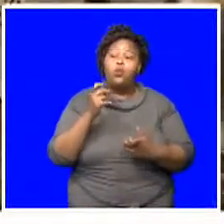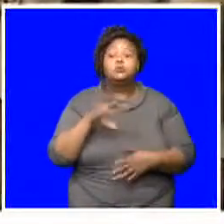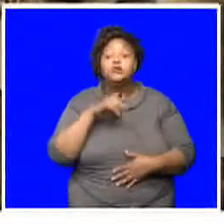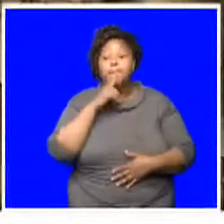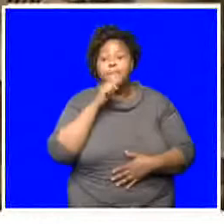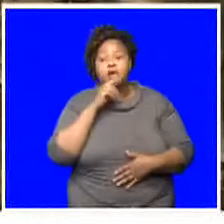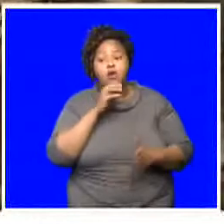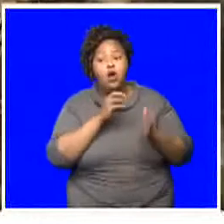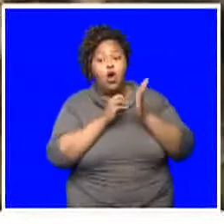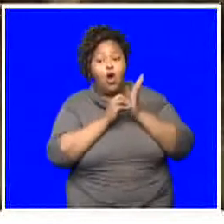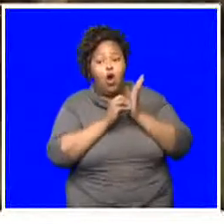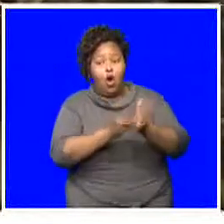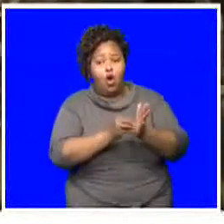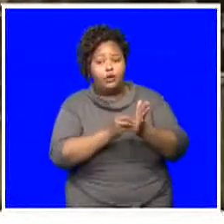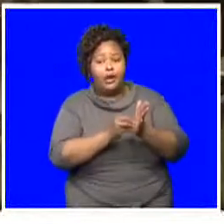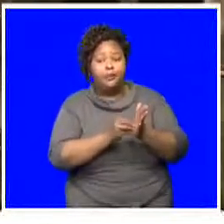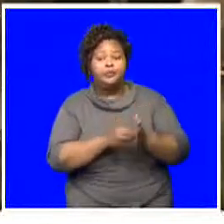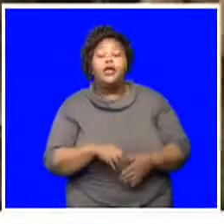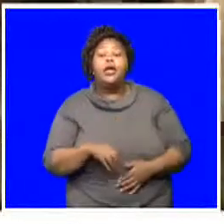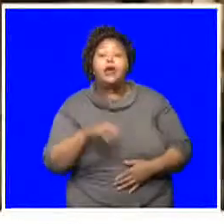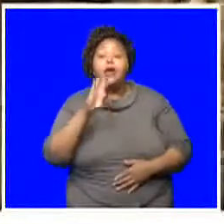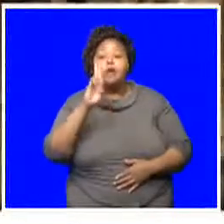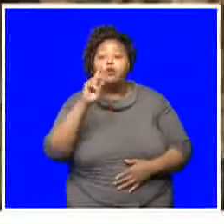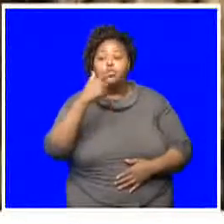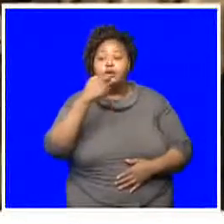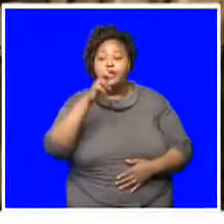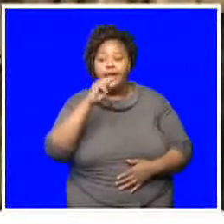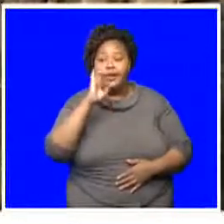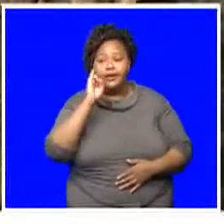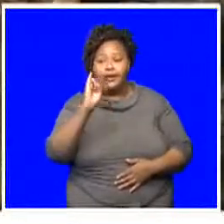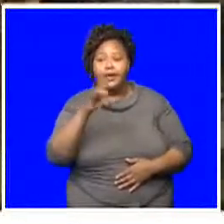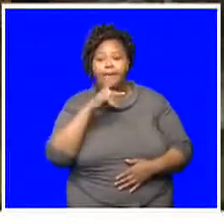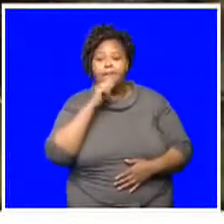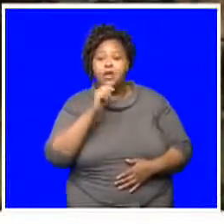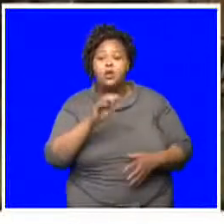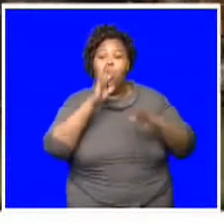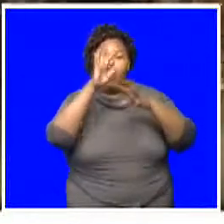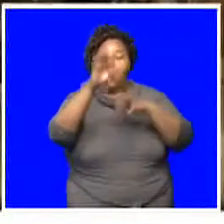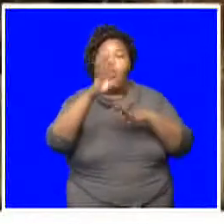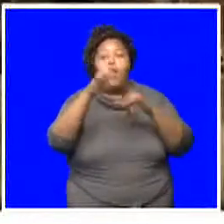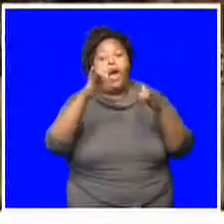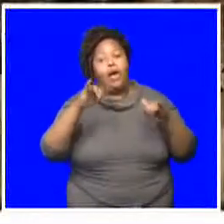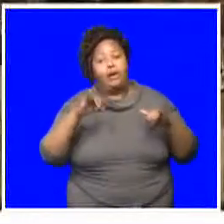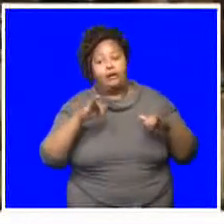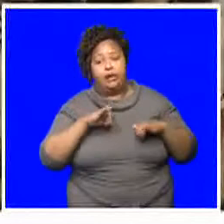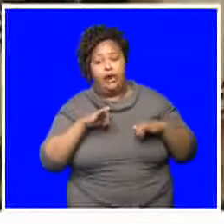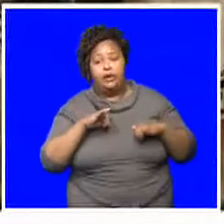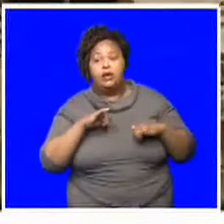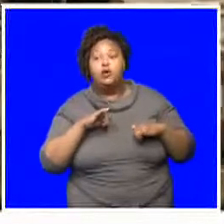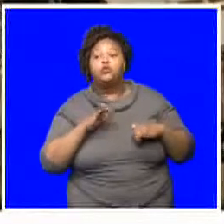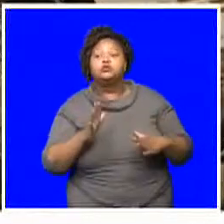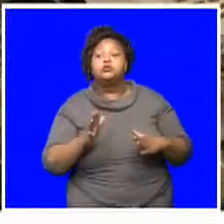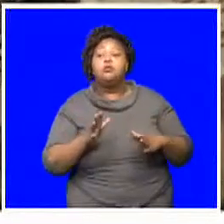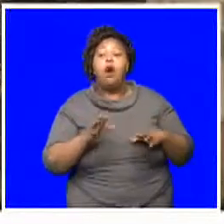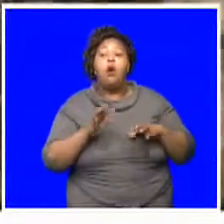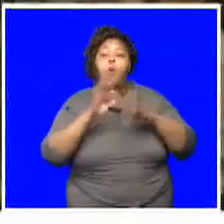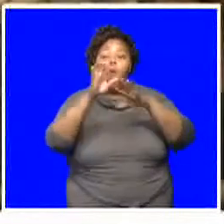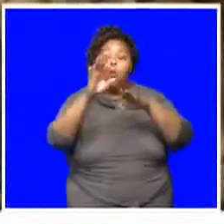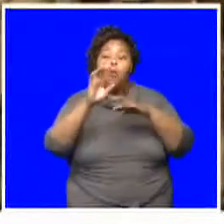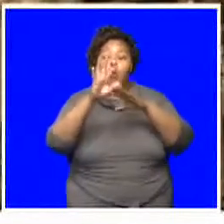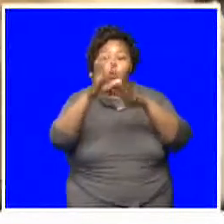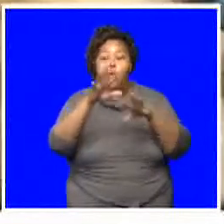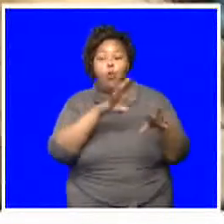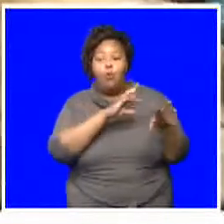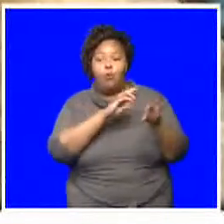warriors descended on Buhleni royal residence, ready and well equipped to be dispatched by His Majesty.